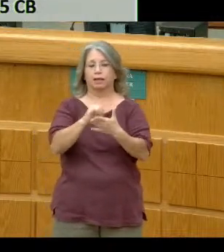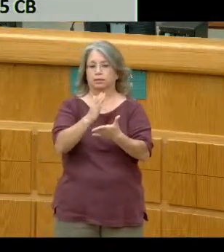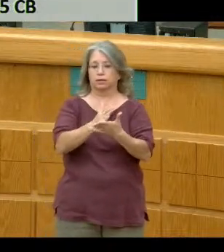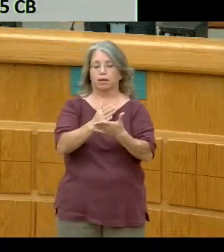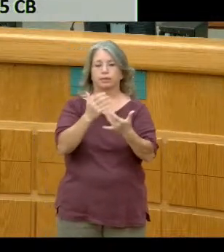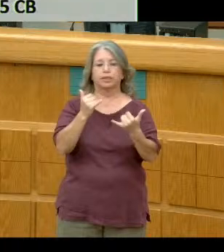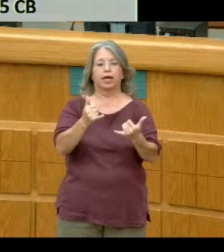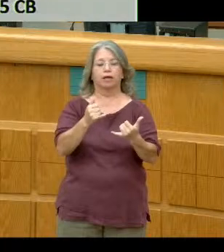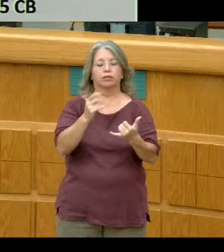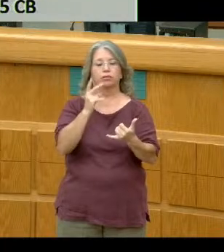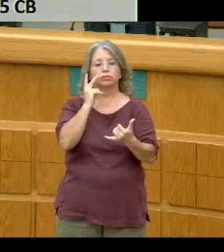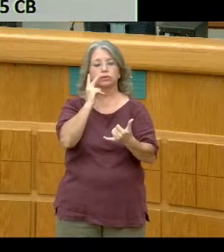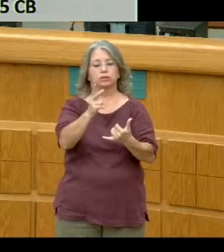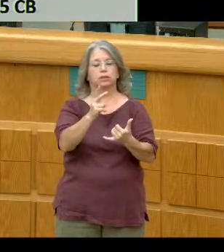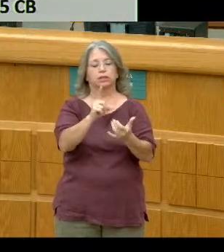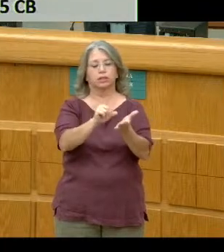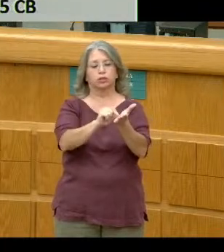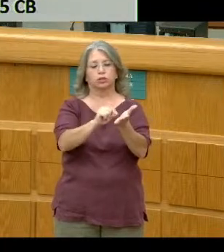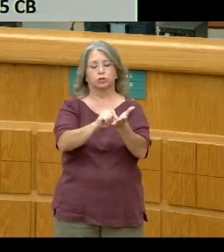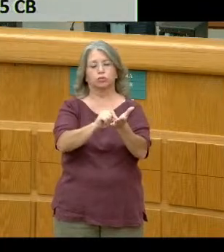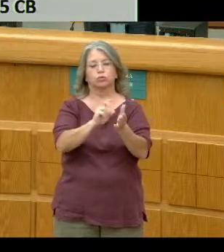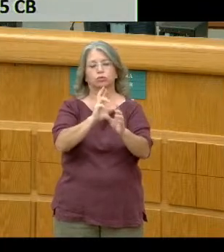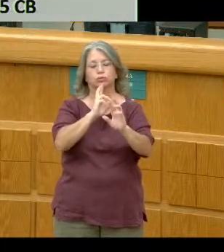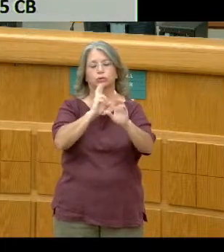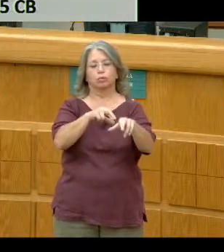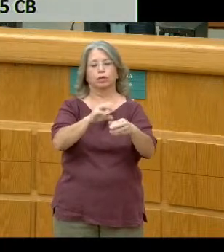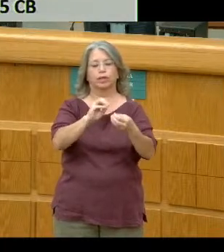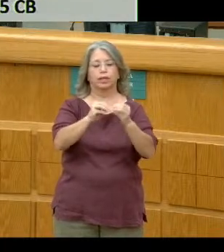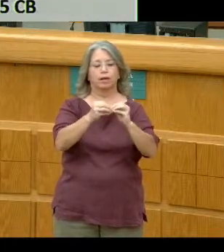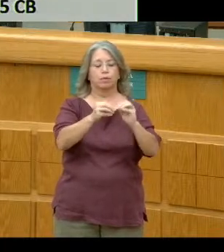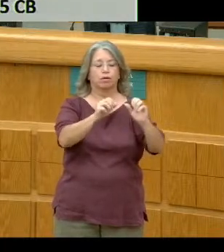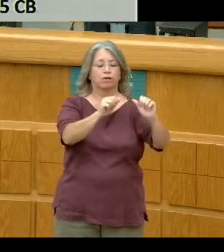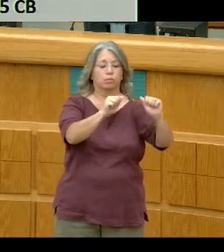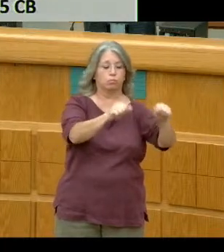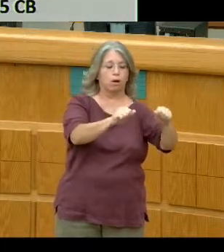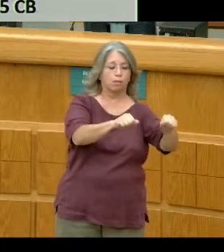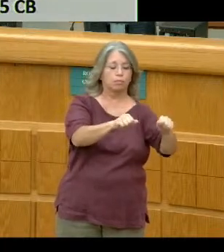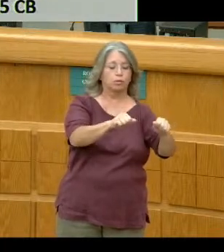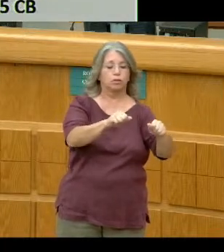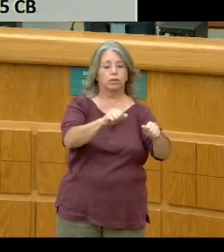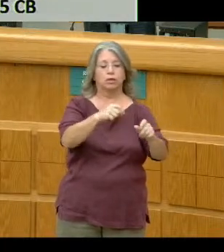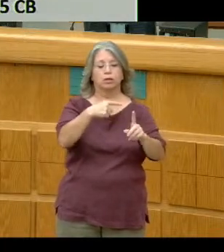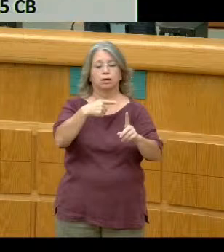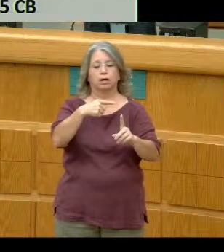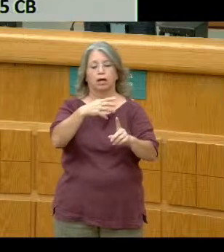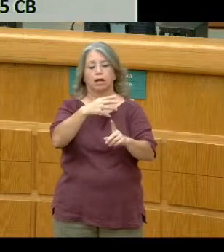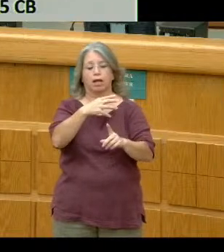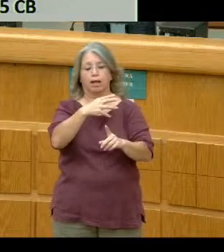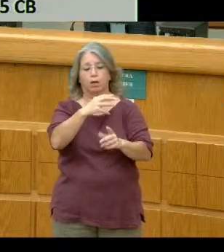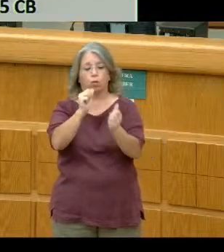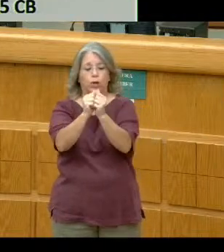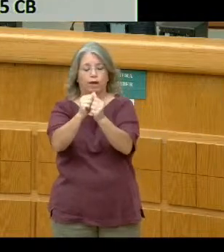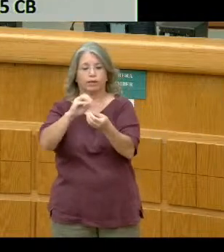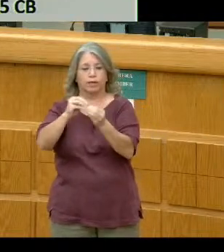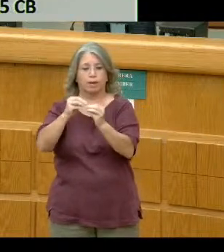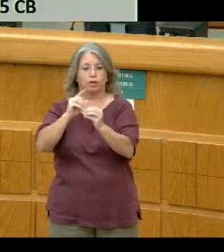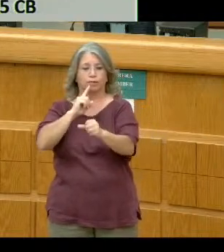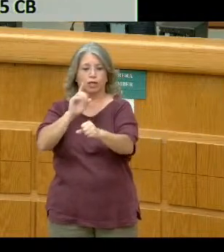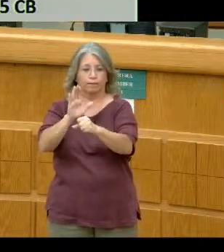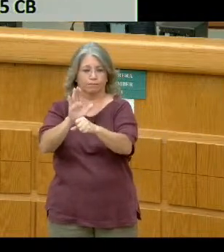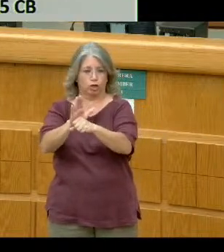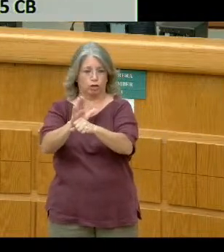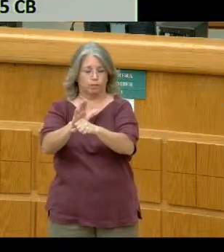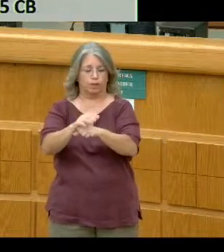number of probables and the number of confirmed cases. What we've done is we've gone back in time and separated these